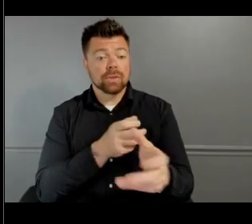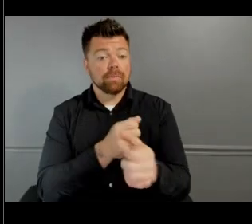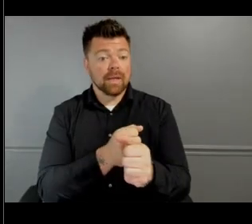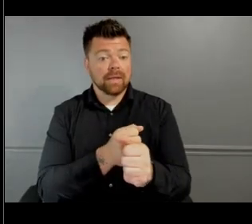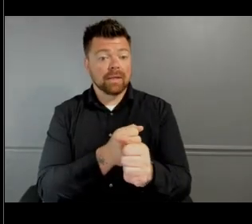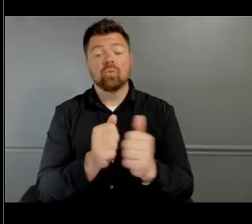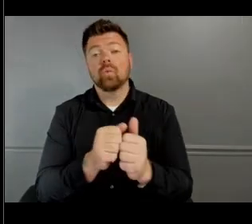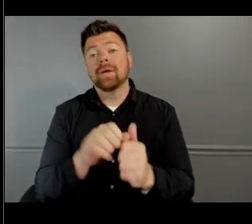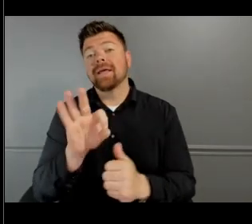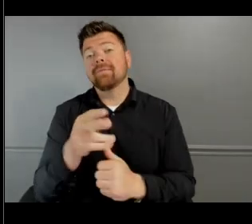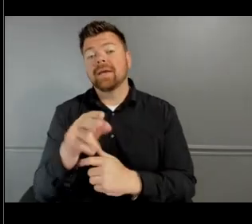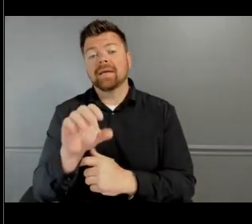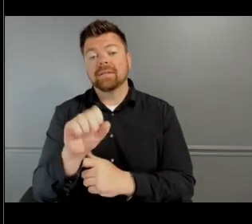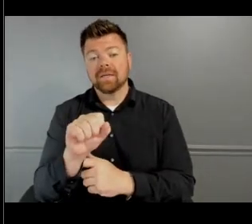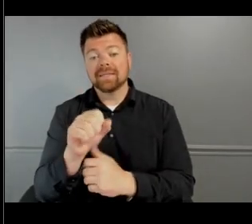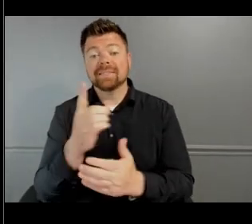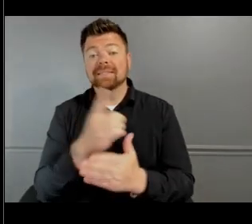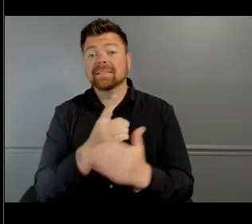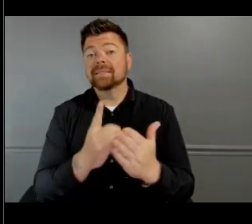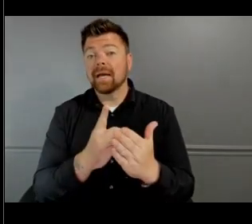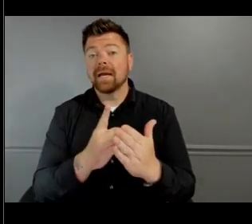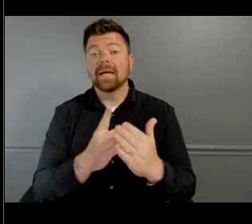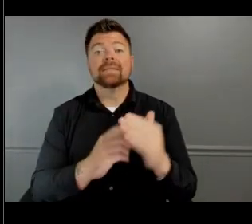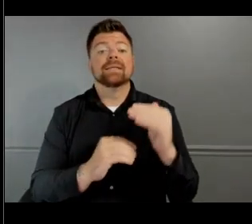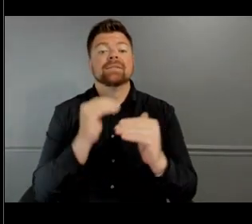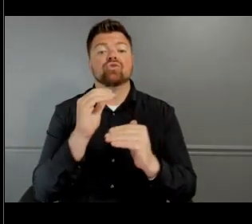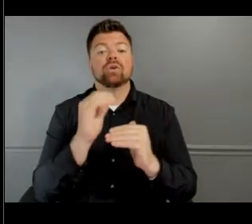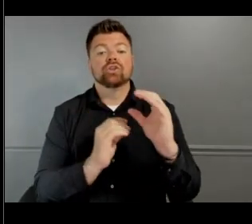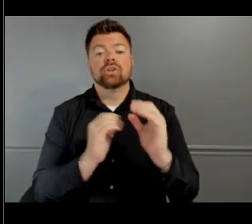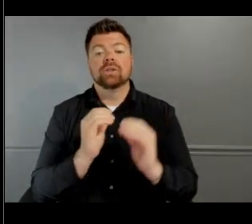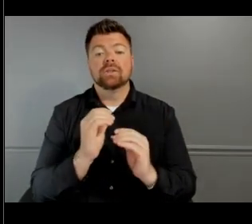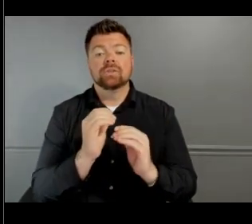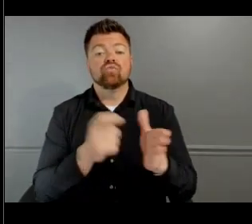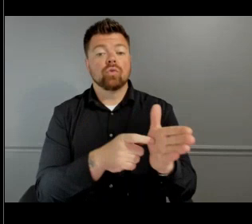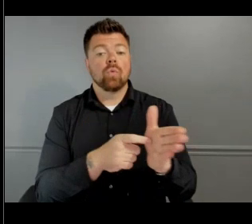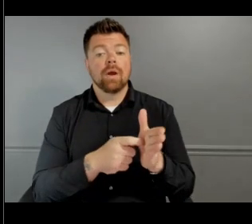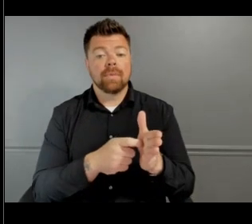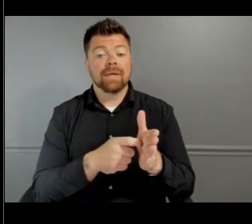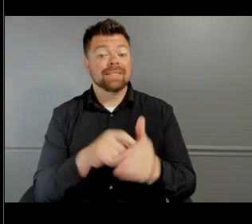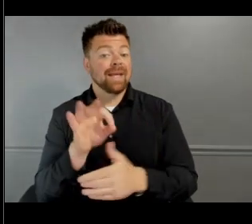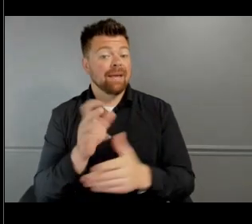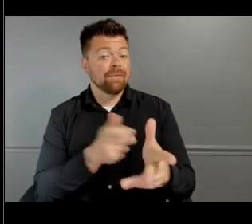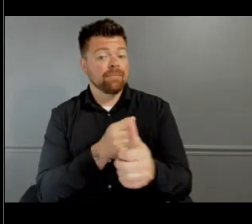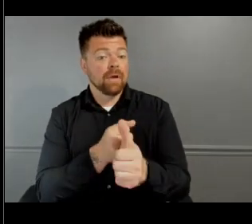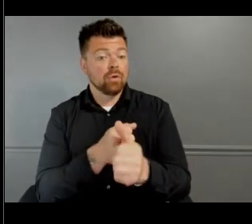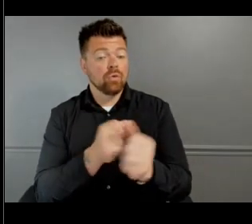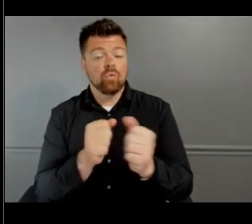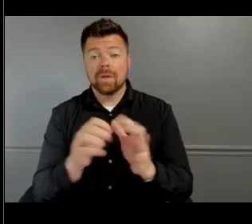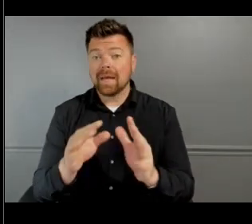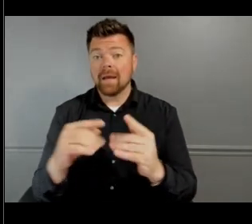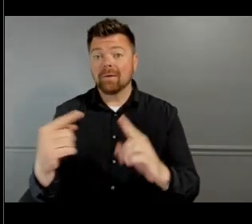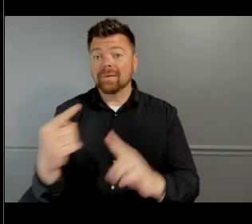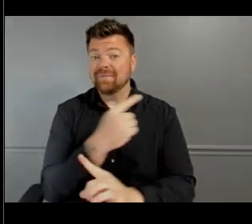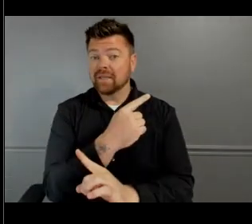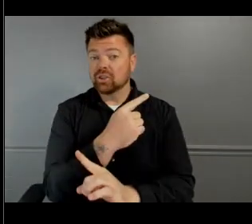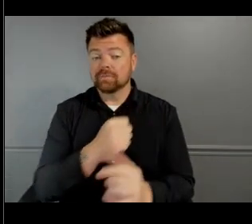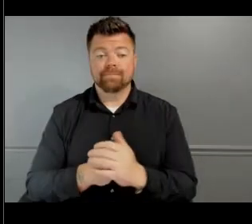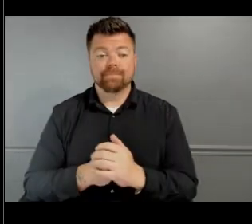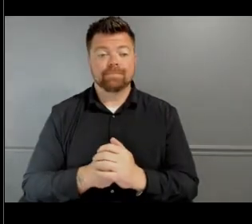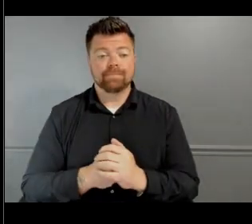the FHA's design and construction requirements if followed without deviation.